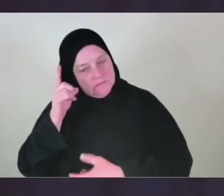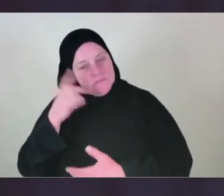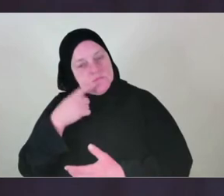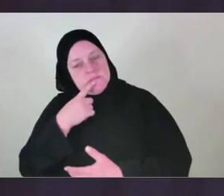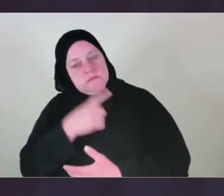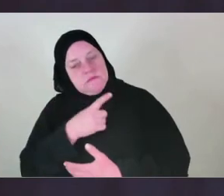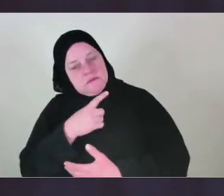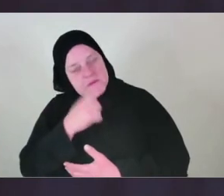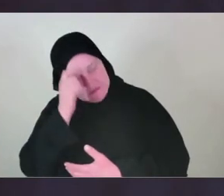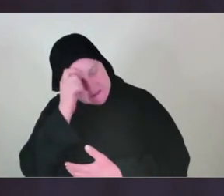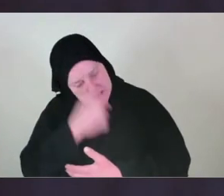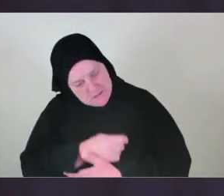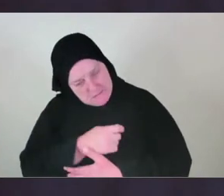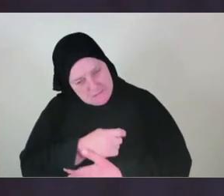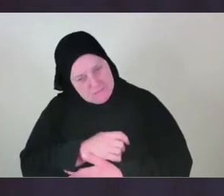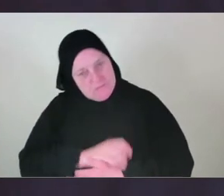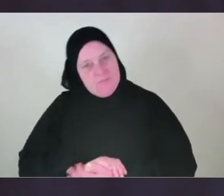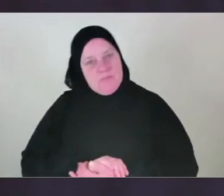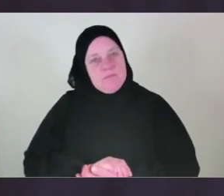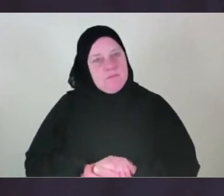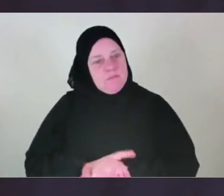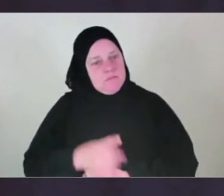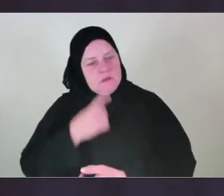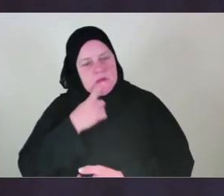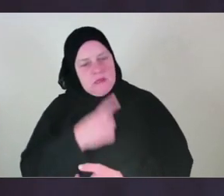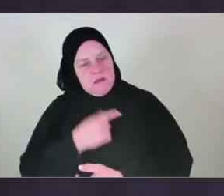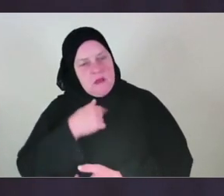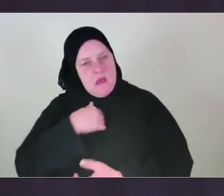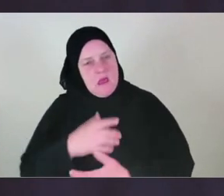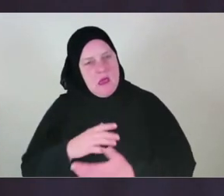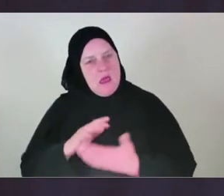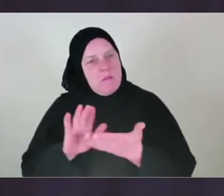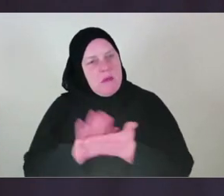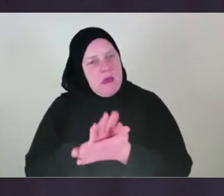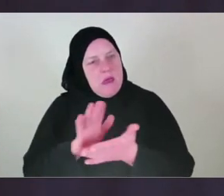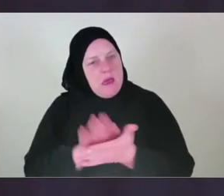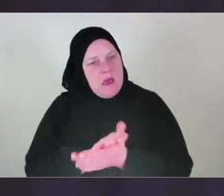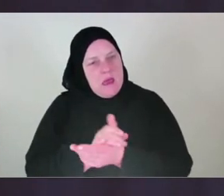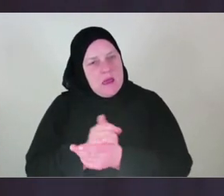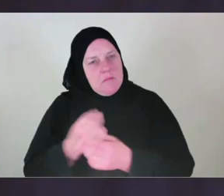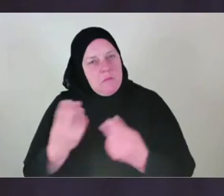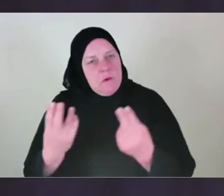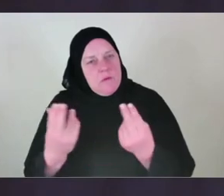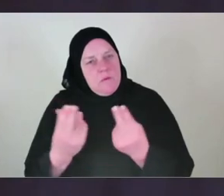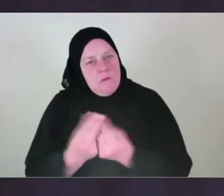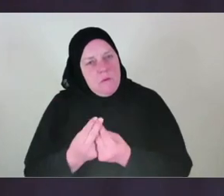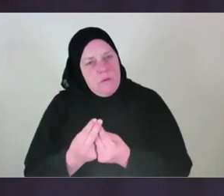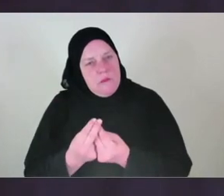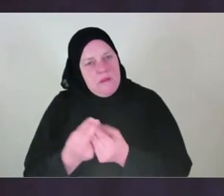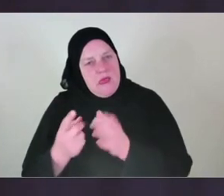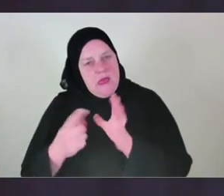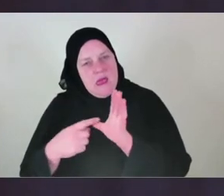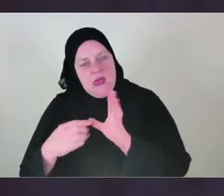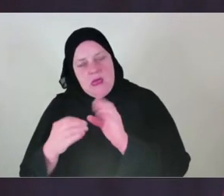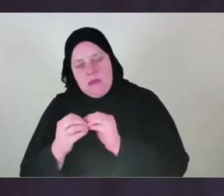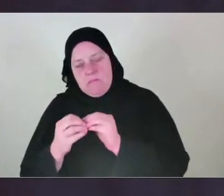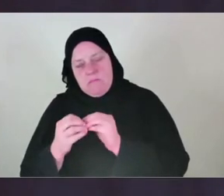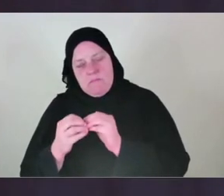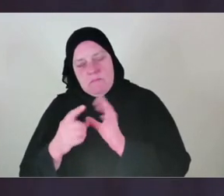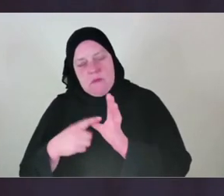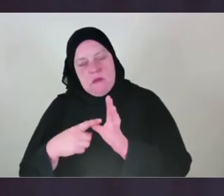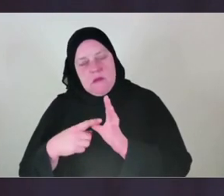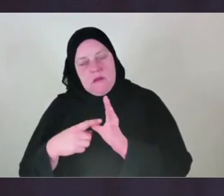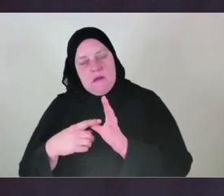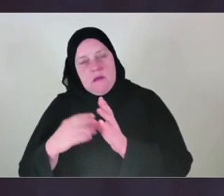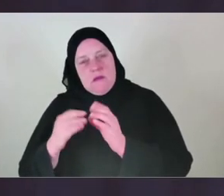am pleased with Abu Bakr. Can you find out if Abu Bakr is pleased with me? Do you imagine, like, God, the creator of the